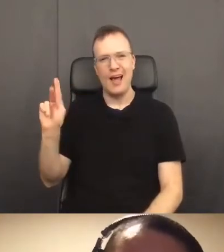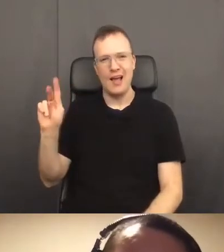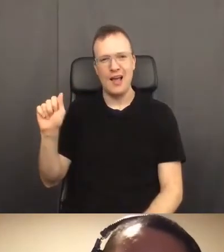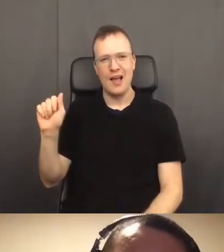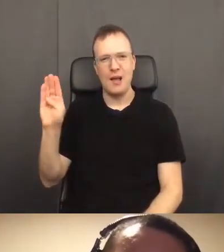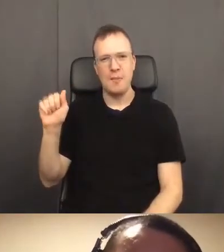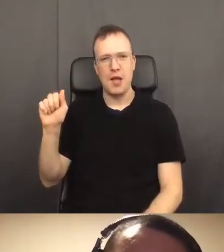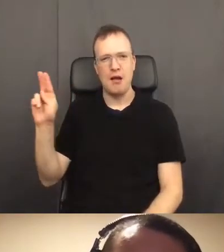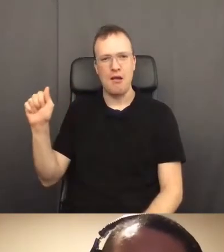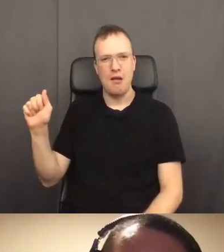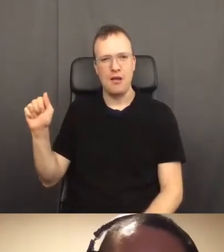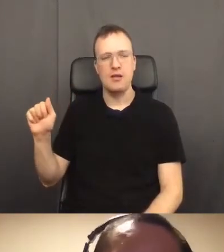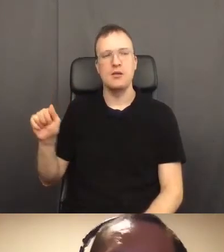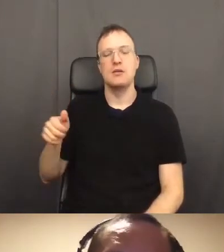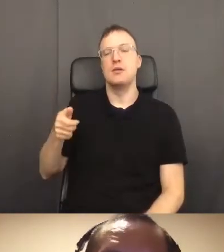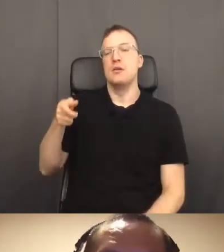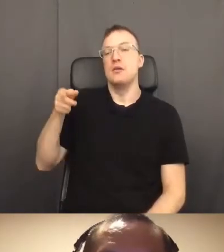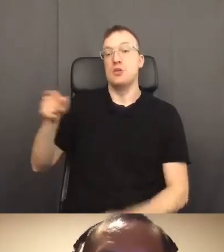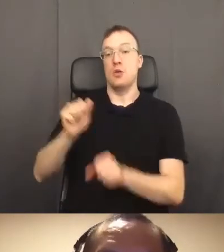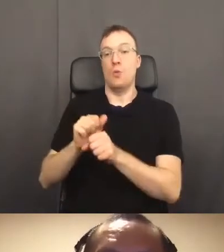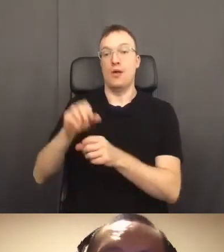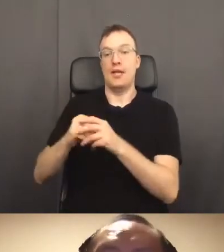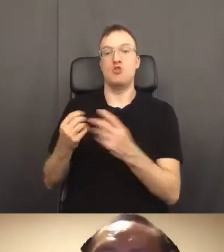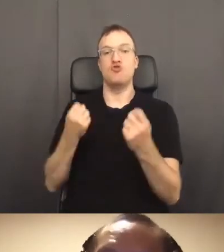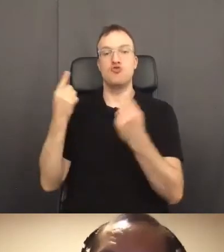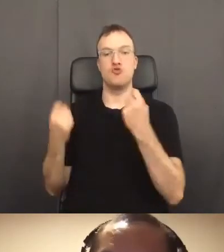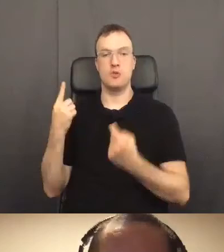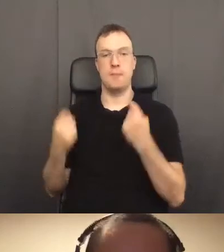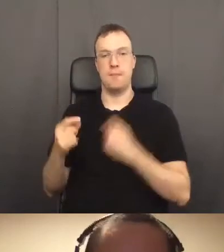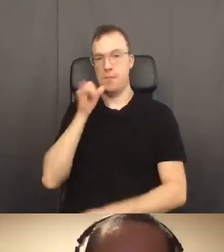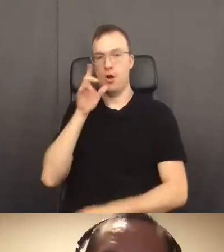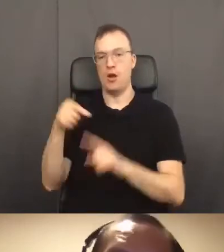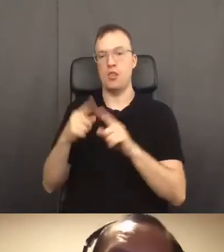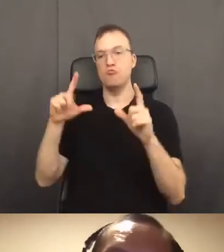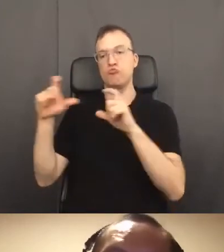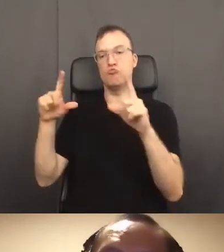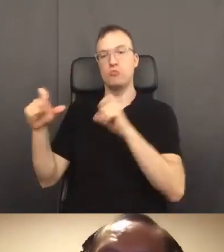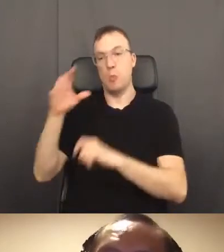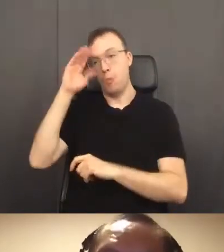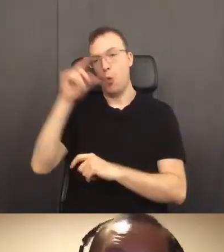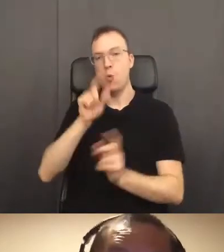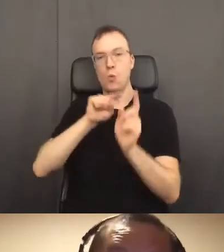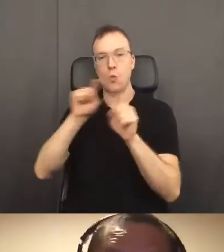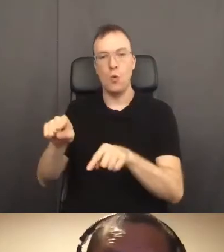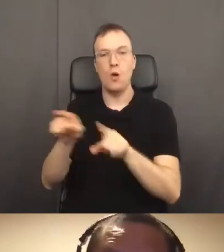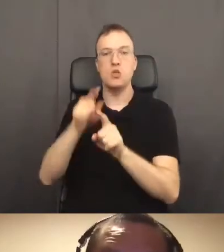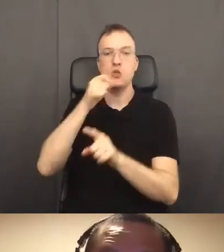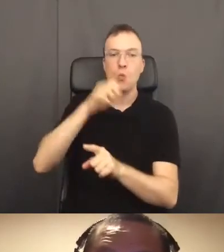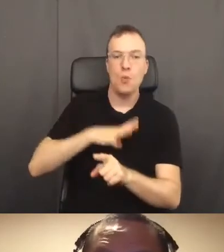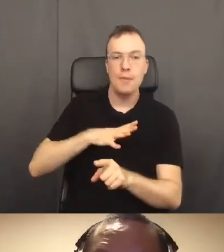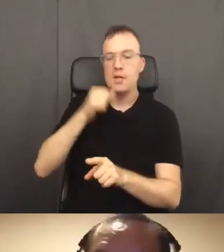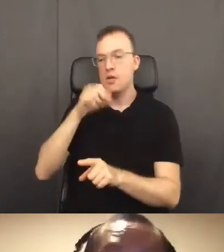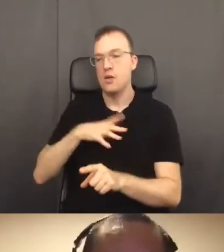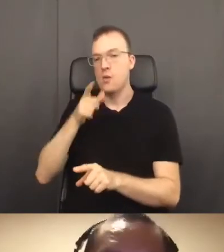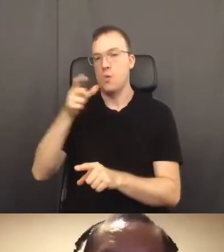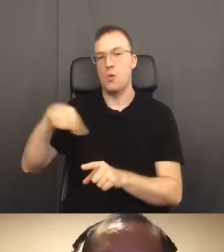and she was working at the strip bar, and then she was taking picture of the boys who come there and the women who